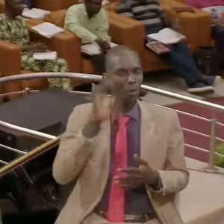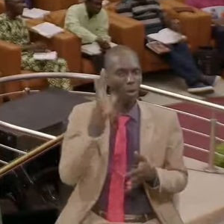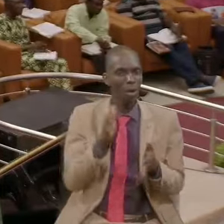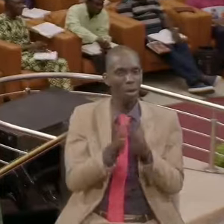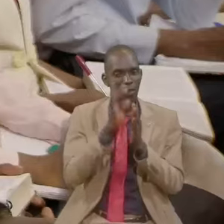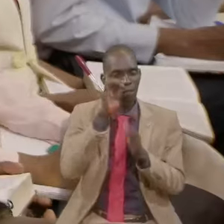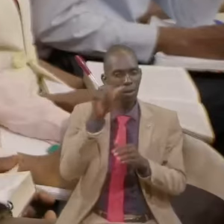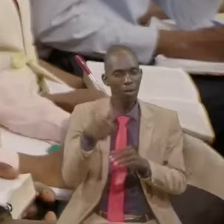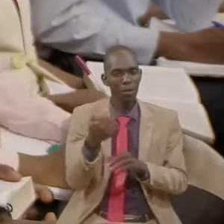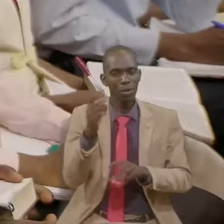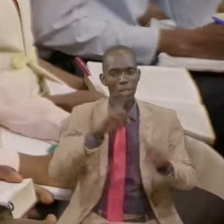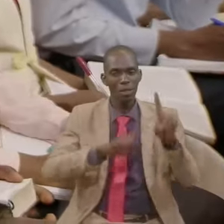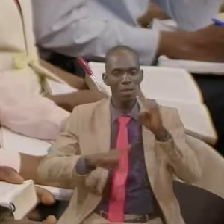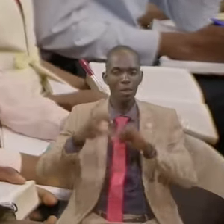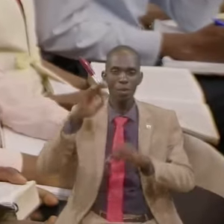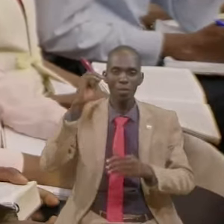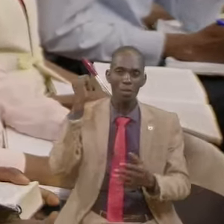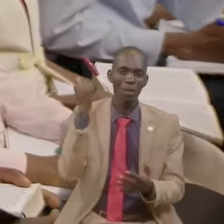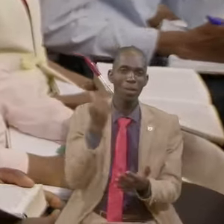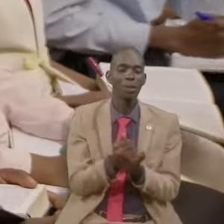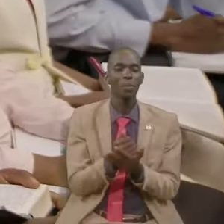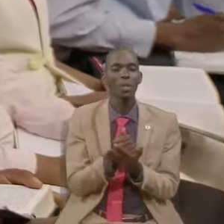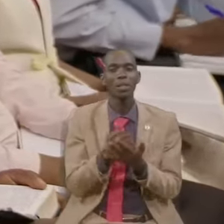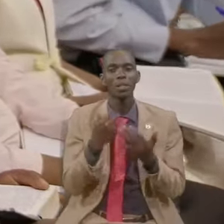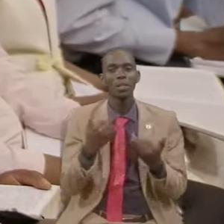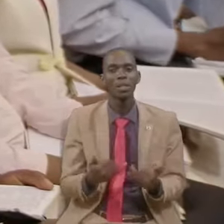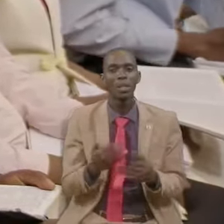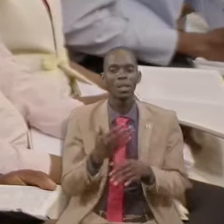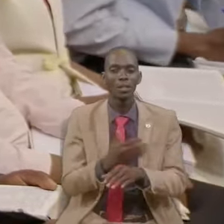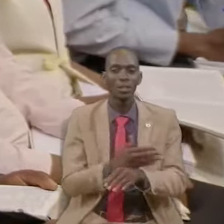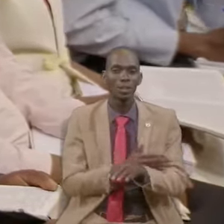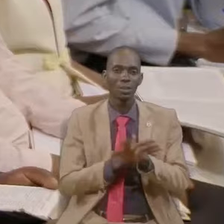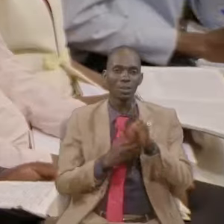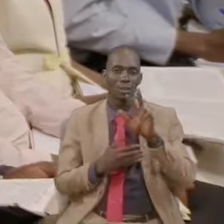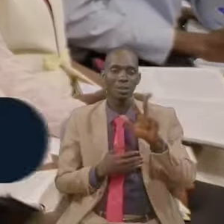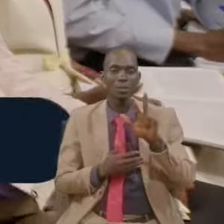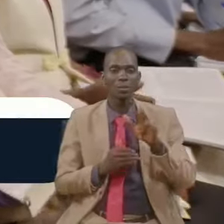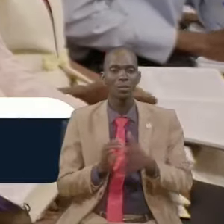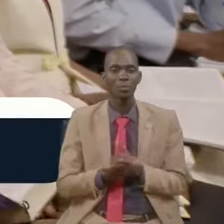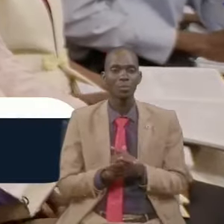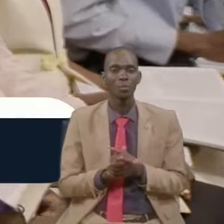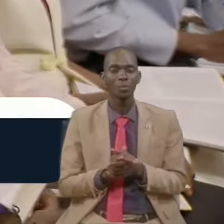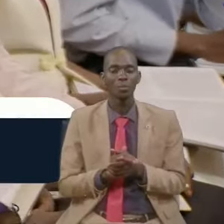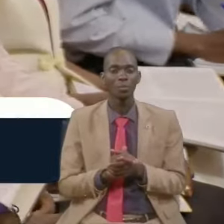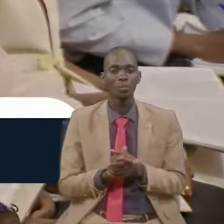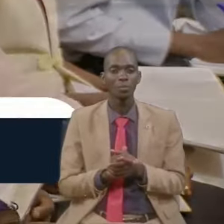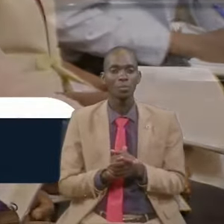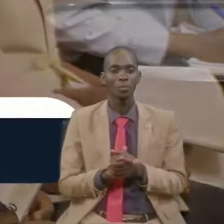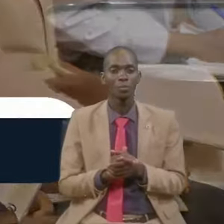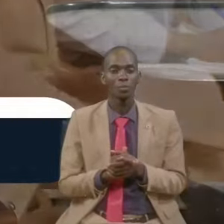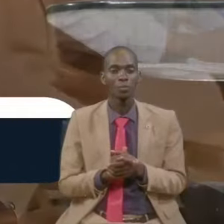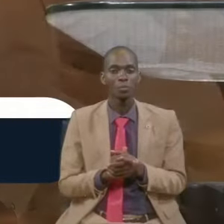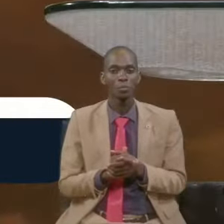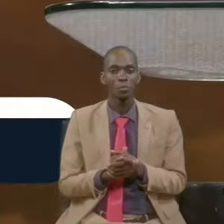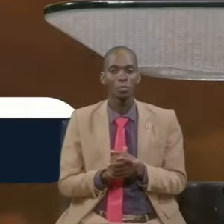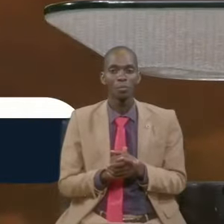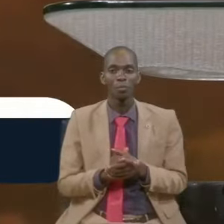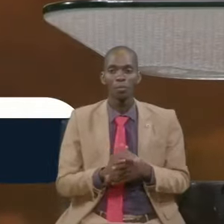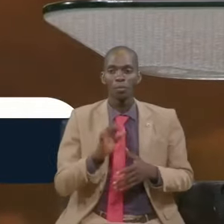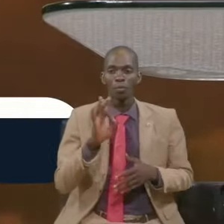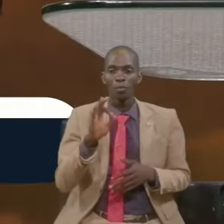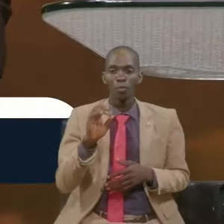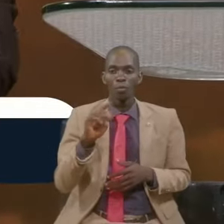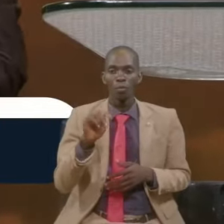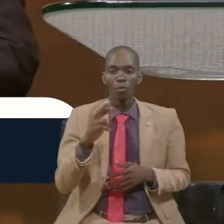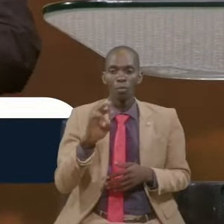amen. Look at number three here. Number three here, we're looking at forthright